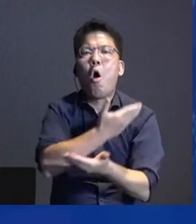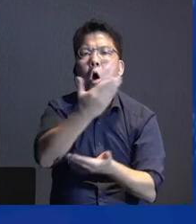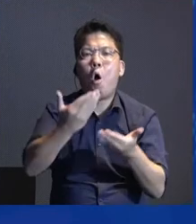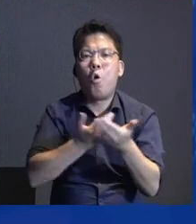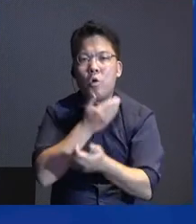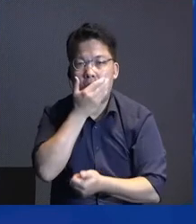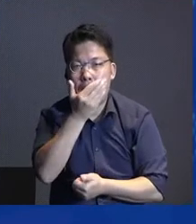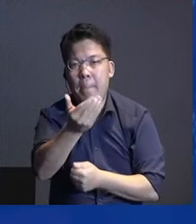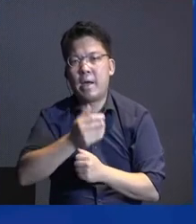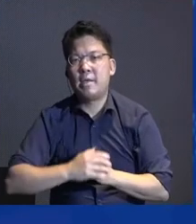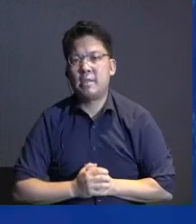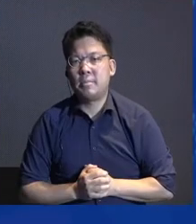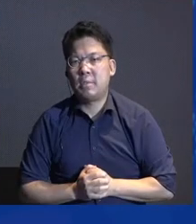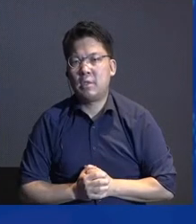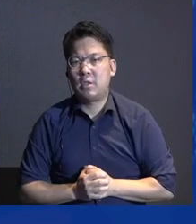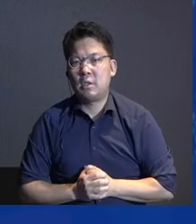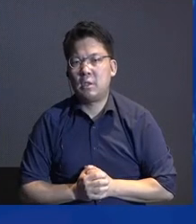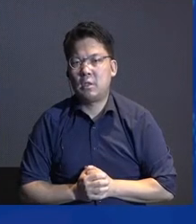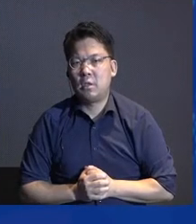and what we're doing every day.